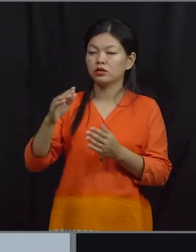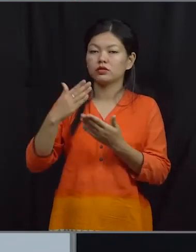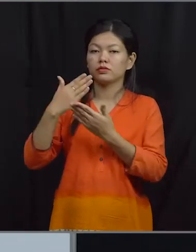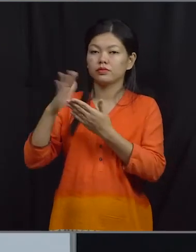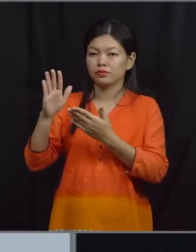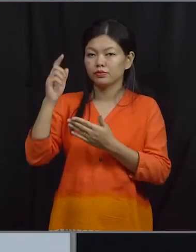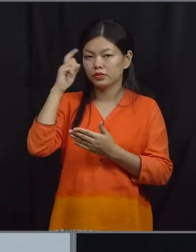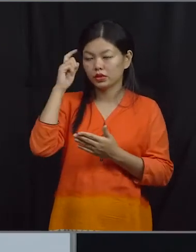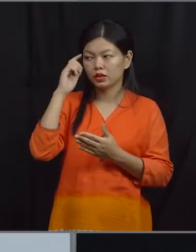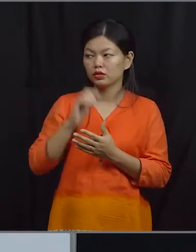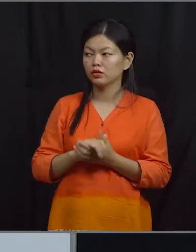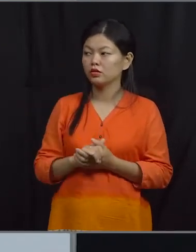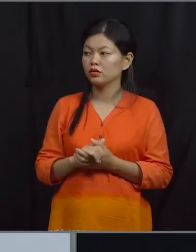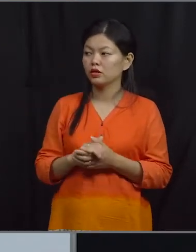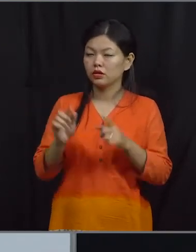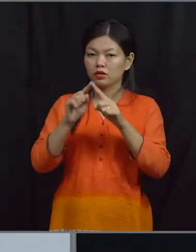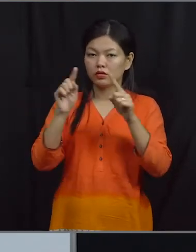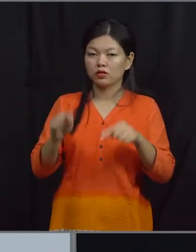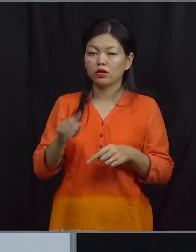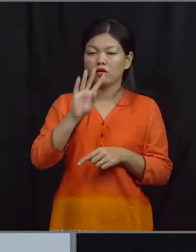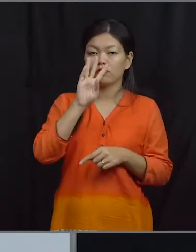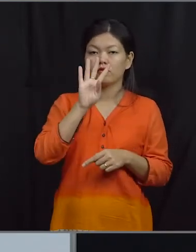and column, we get minus 1,